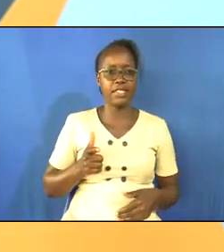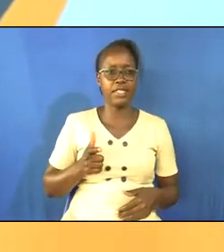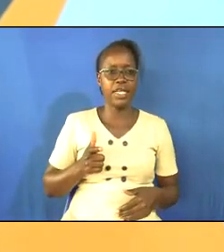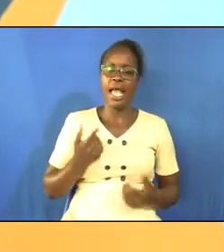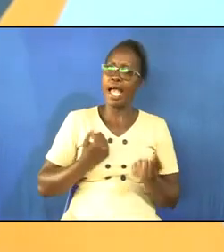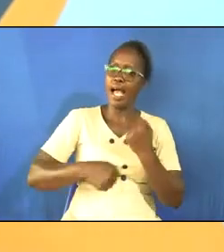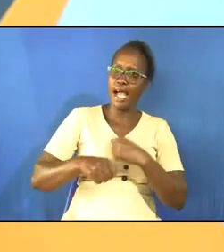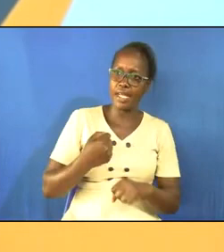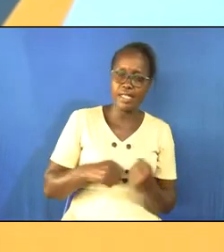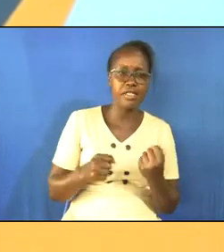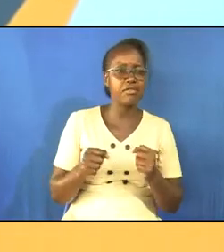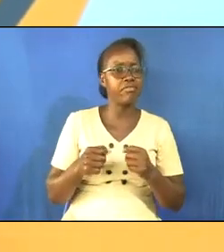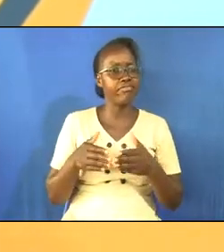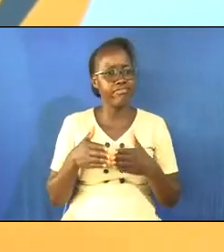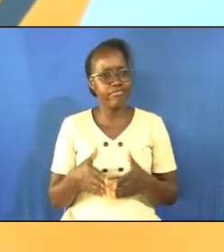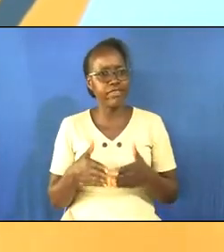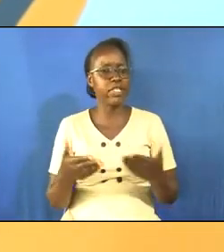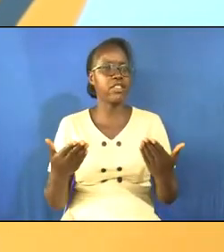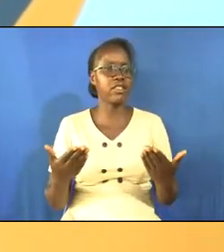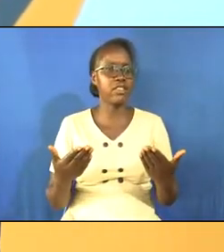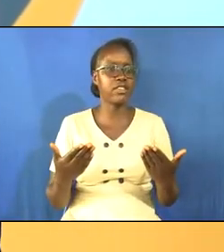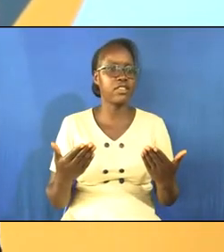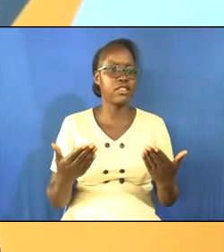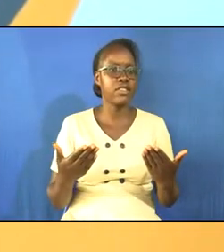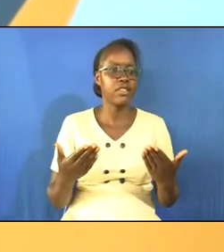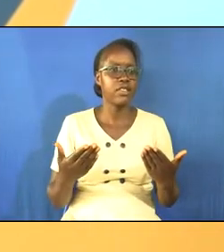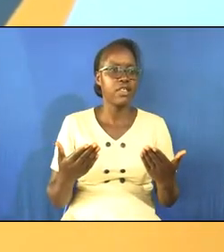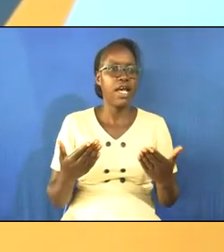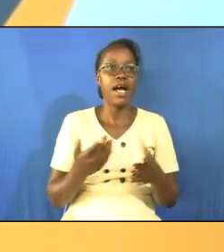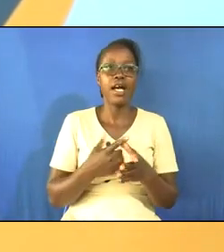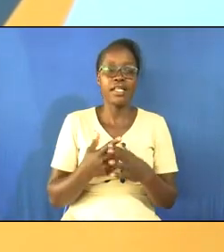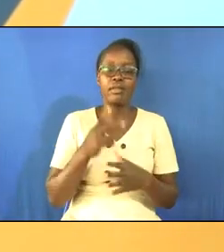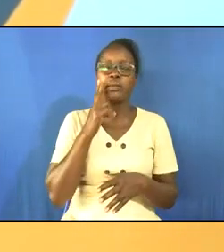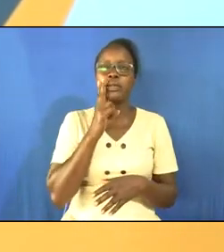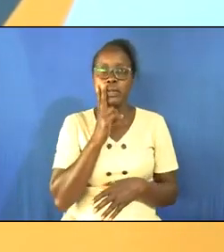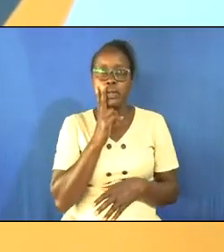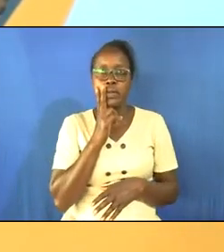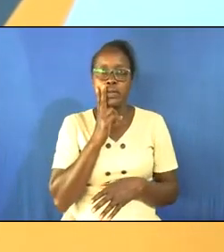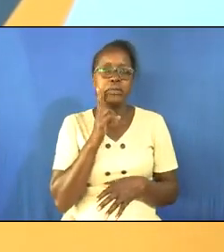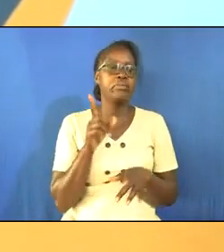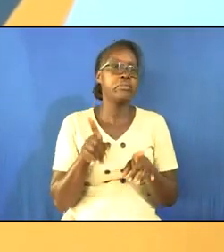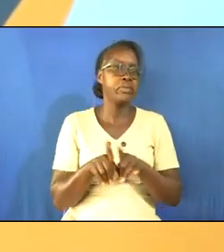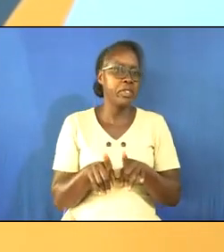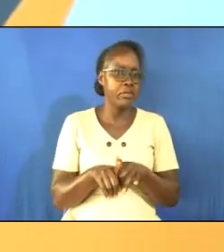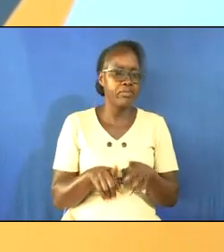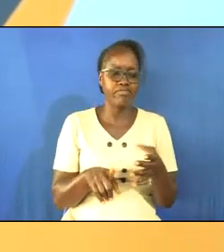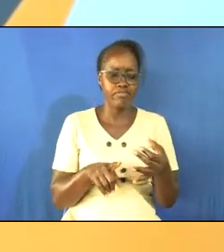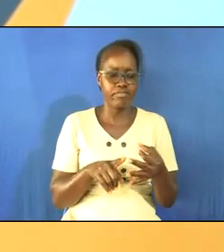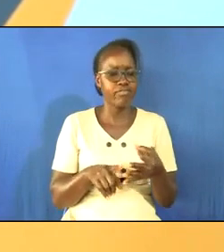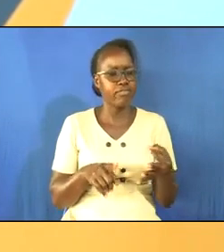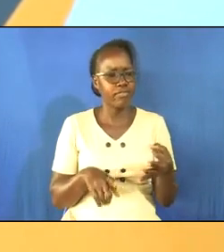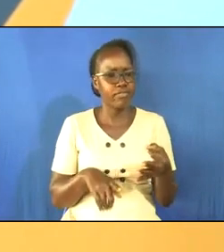is active, who has already had a sexual debut, and is smoking